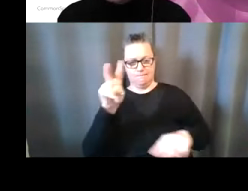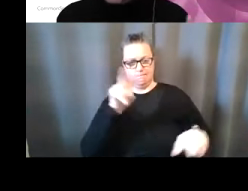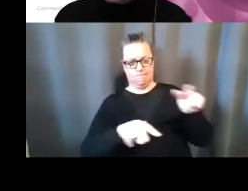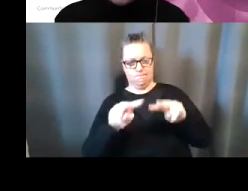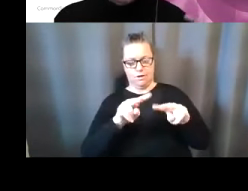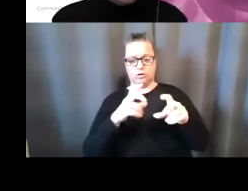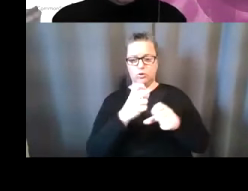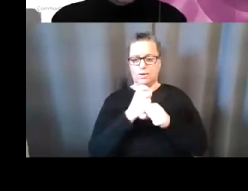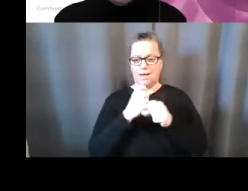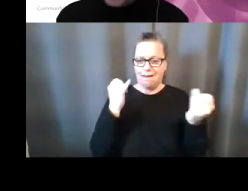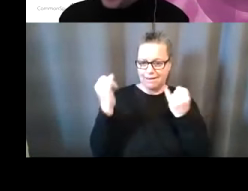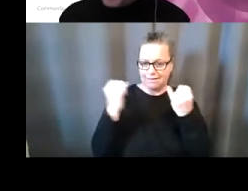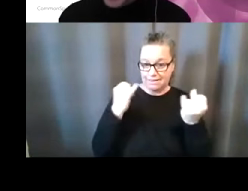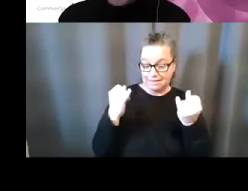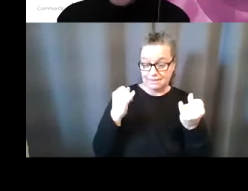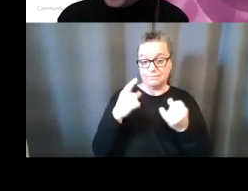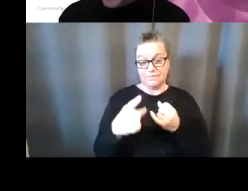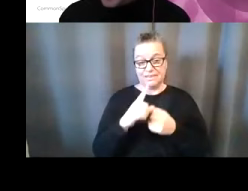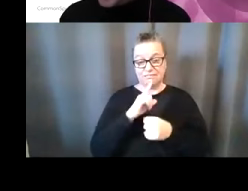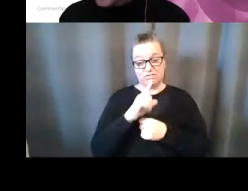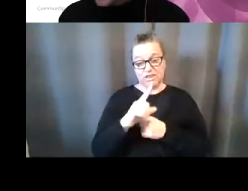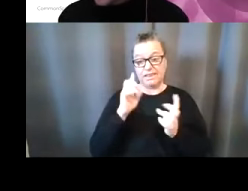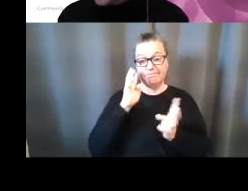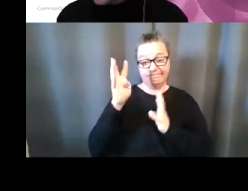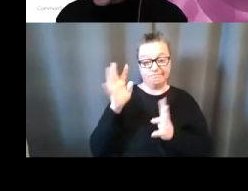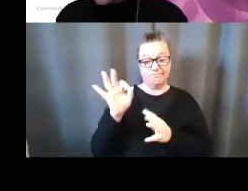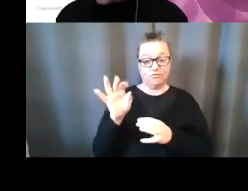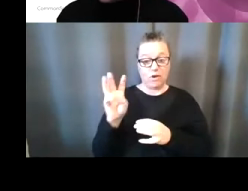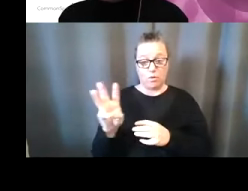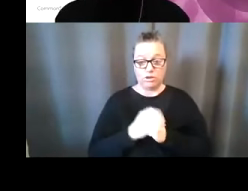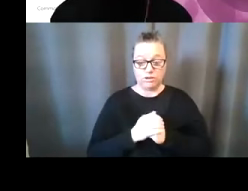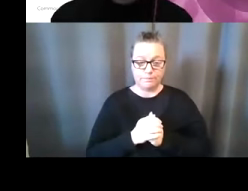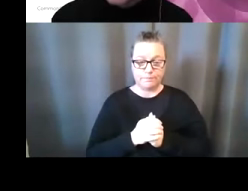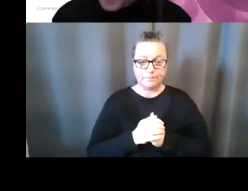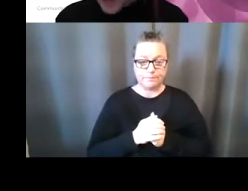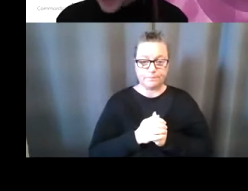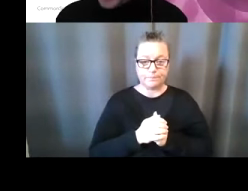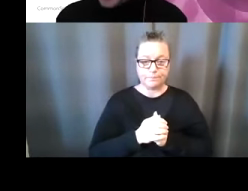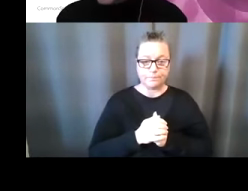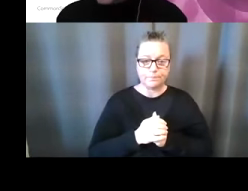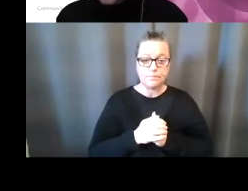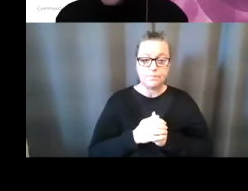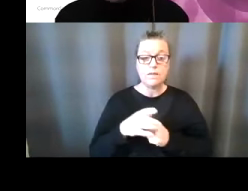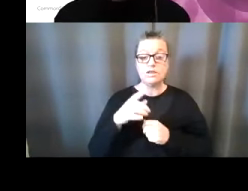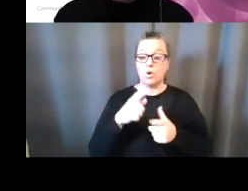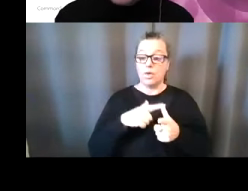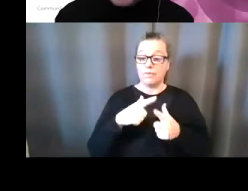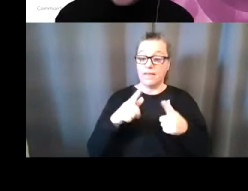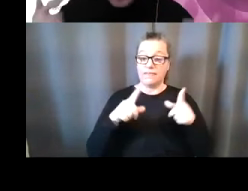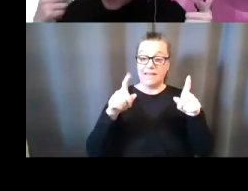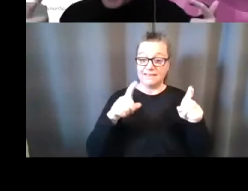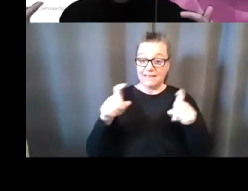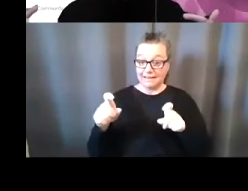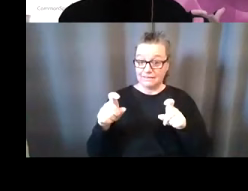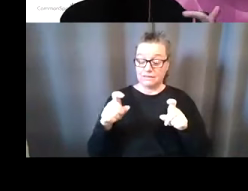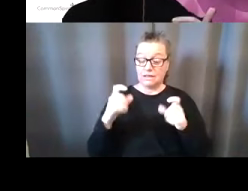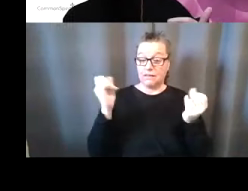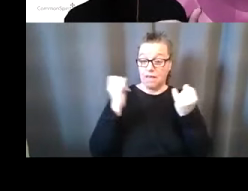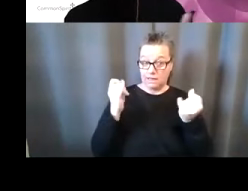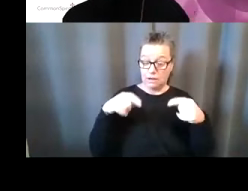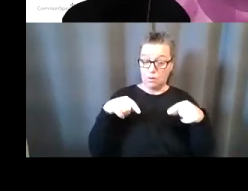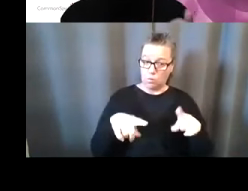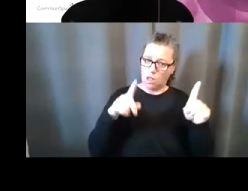They use our tried and true creativity and innovation frameworks. They test these ideas, and while testing, they're thinking about